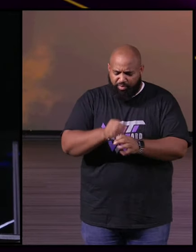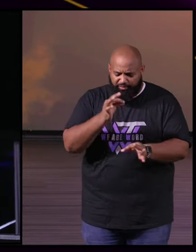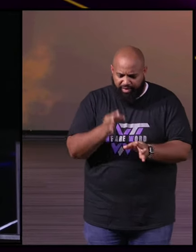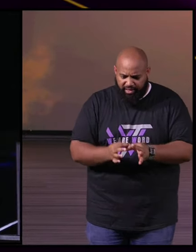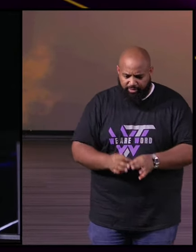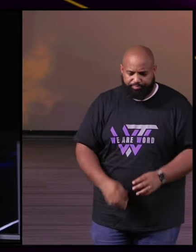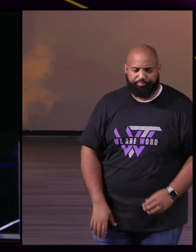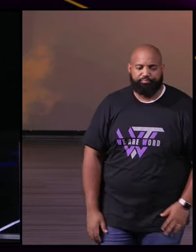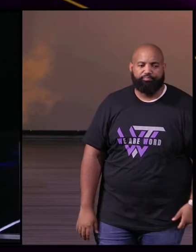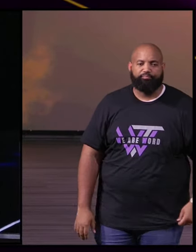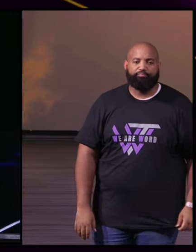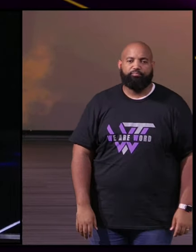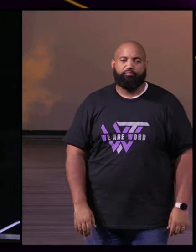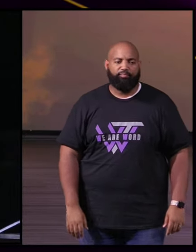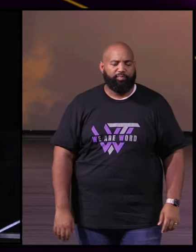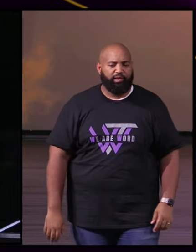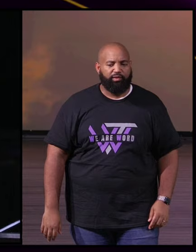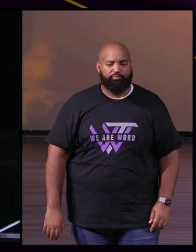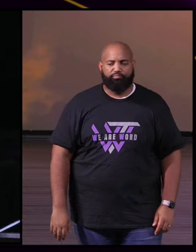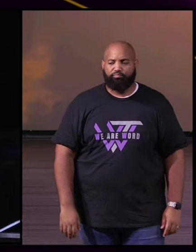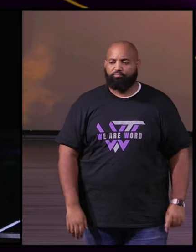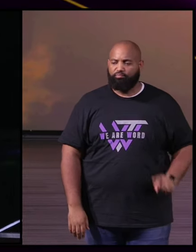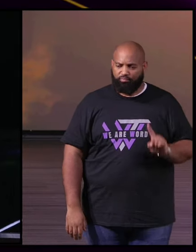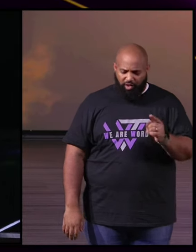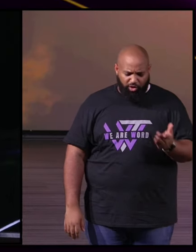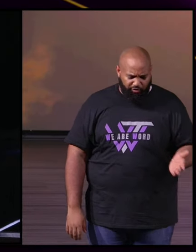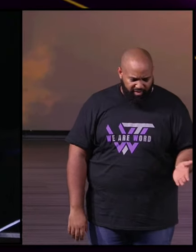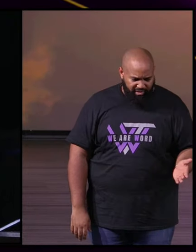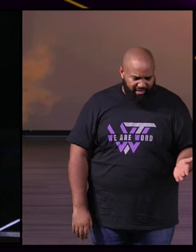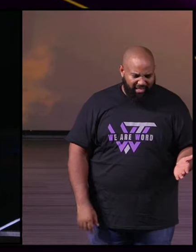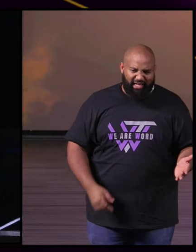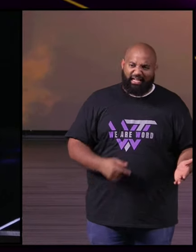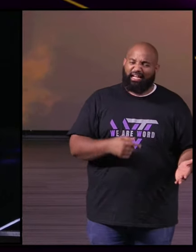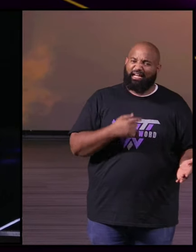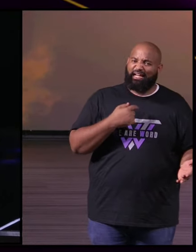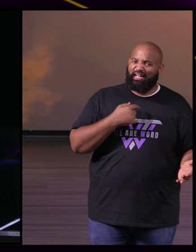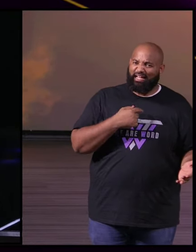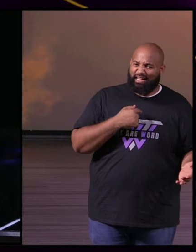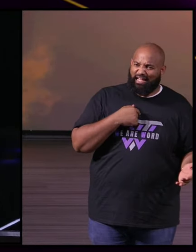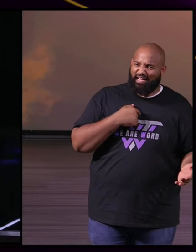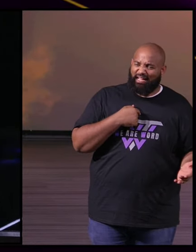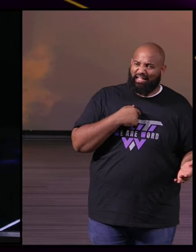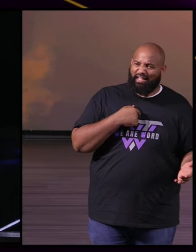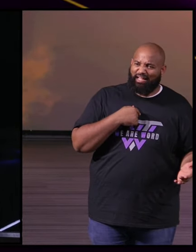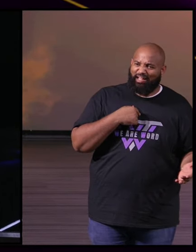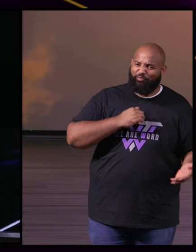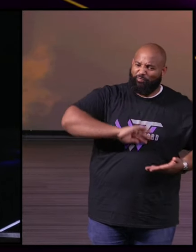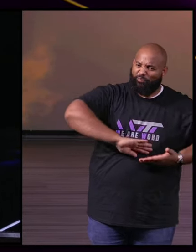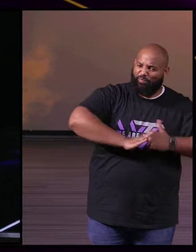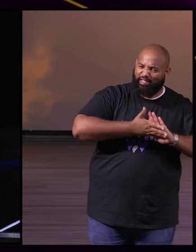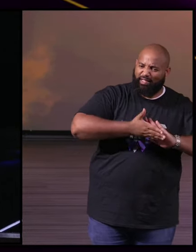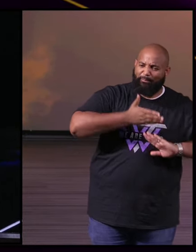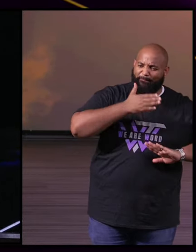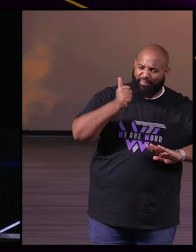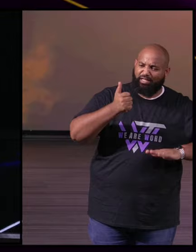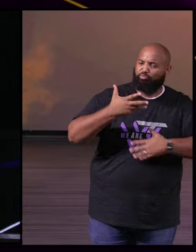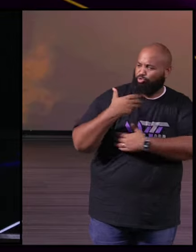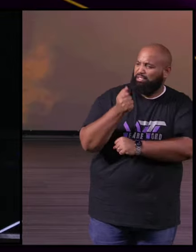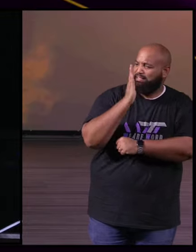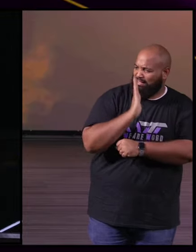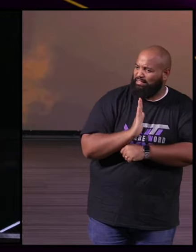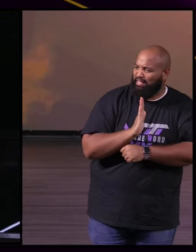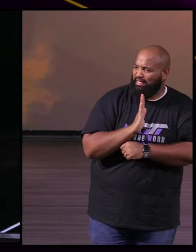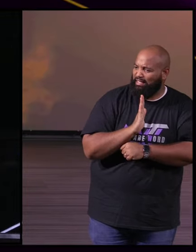faith, Max. The dichotomy of faith is that I seem to be better at trusting